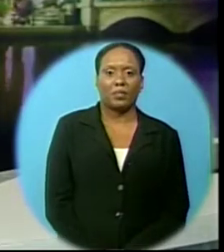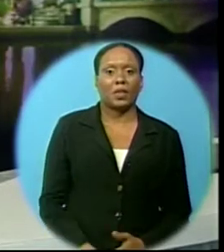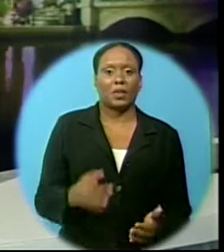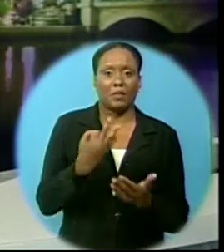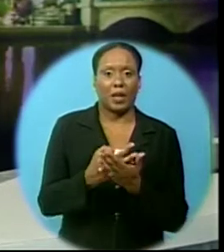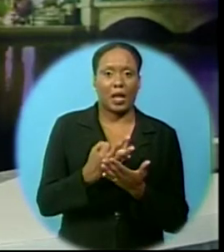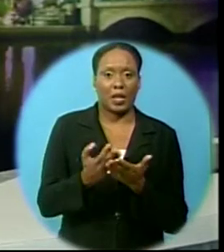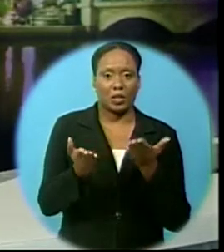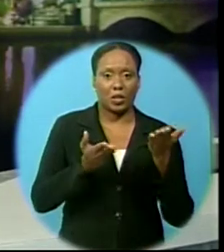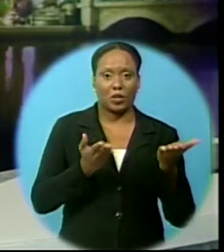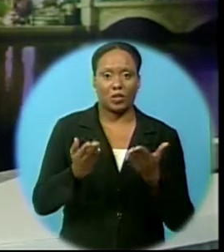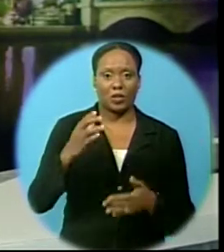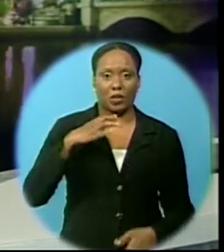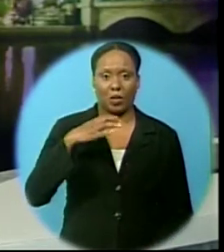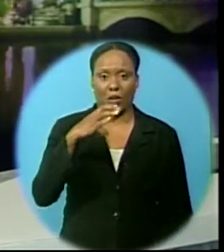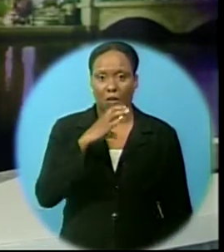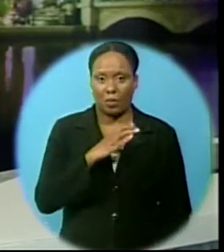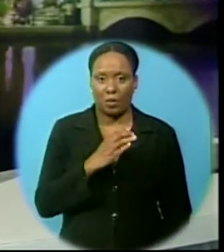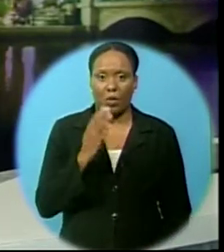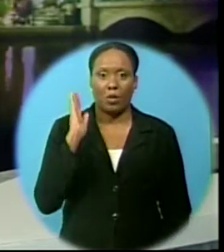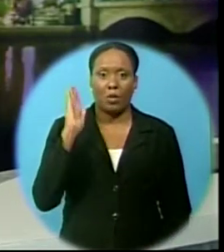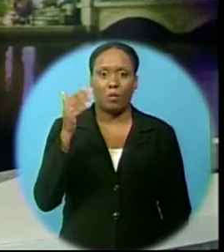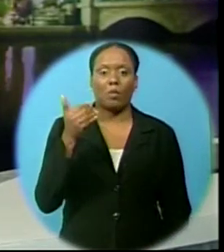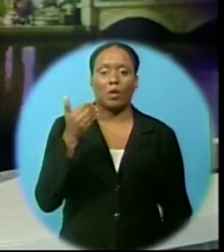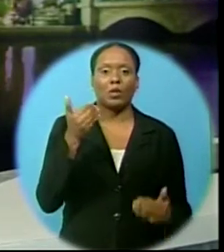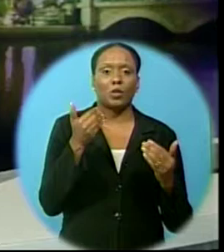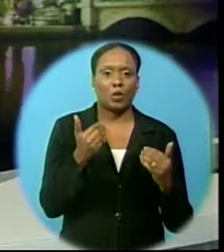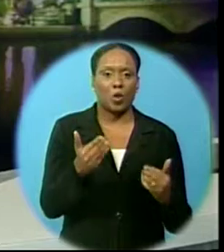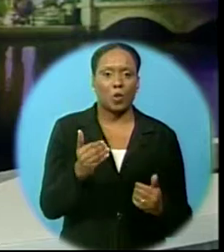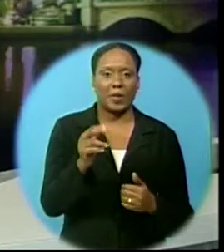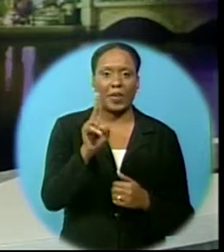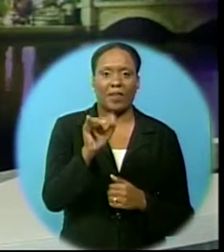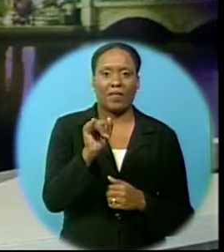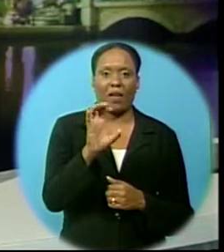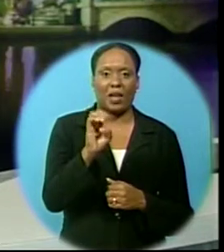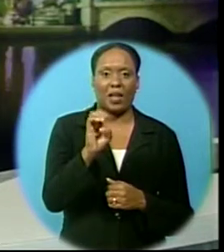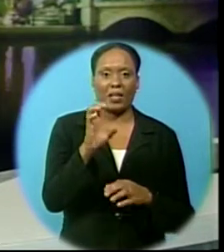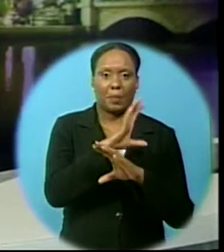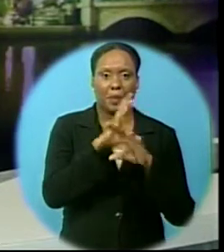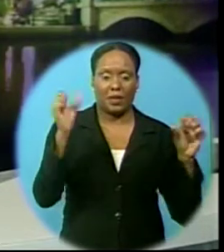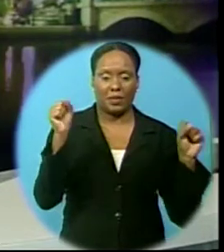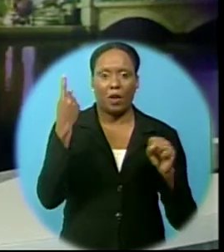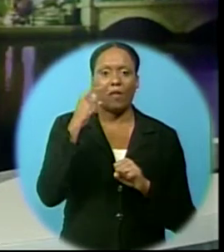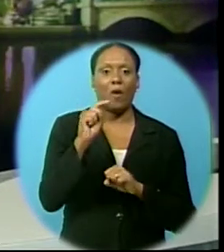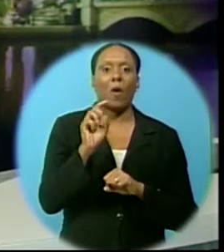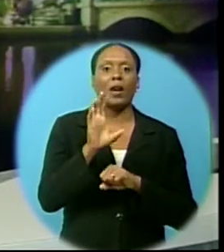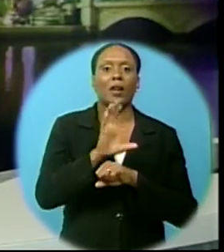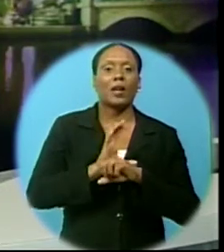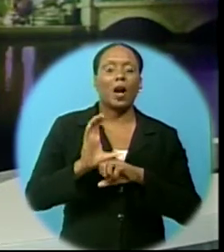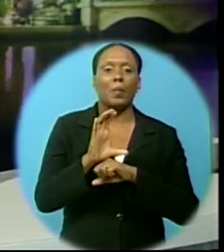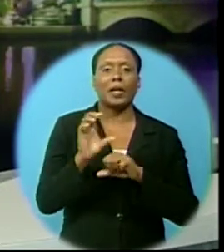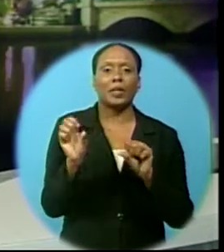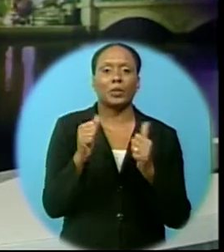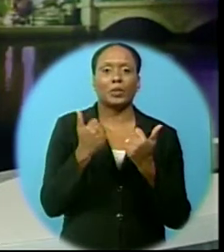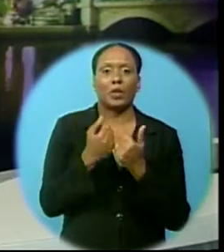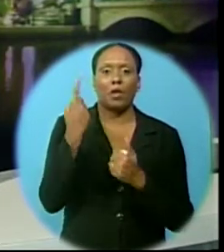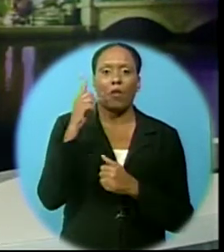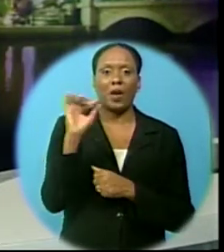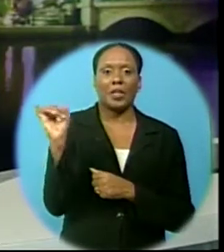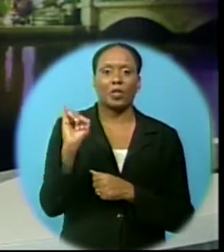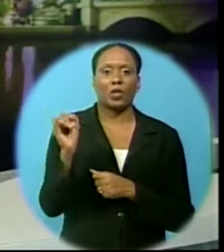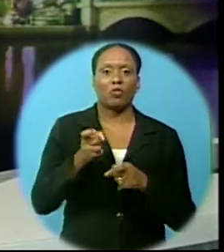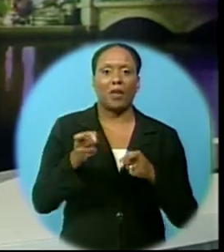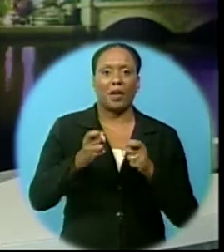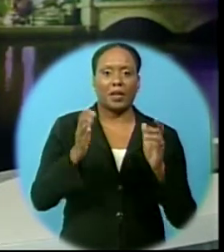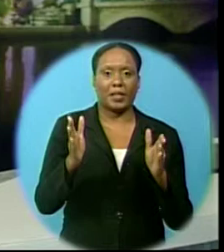The Financial Services Commission, or FSC, will now serve in the vice presidency position of the Caribbean Association of Insurance